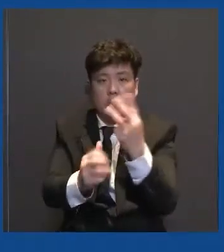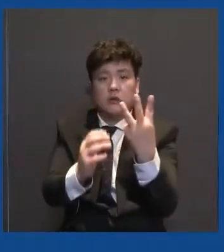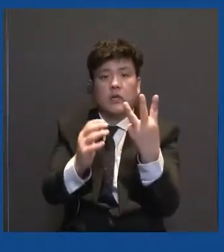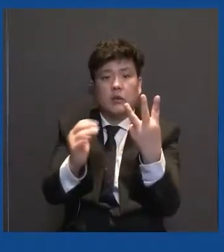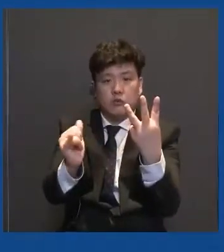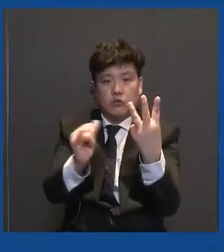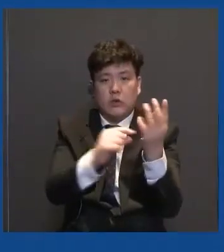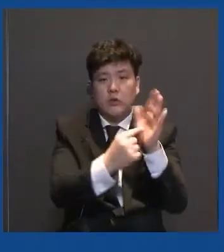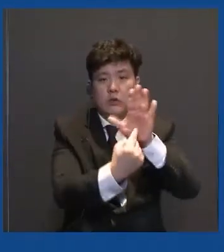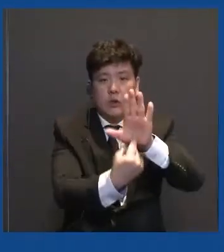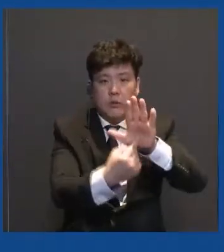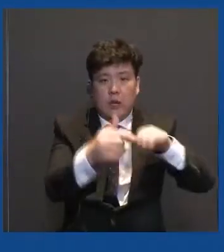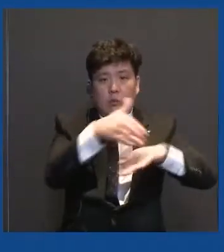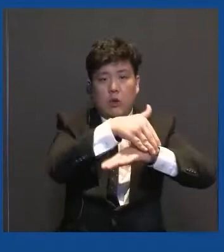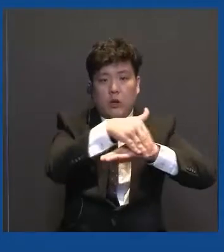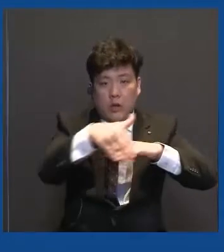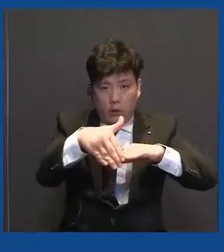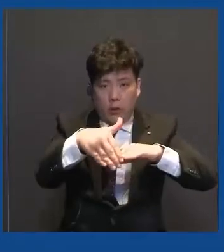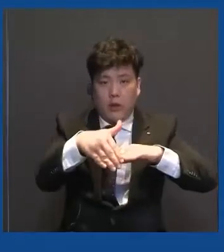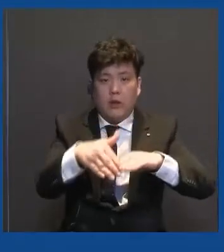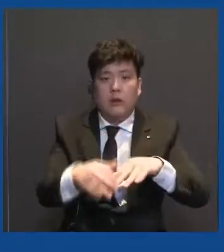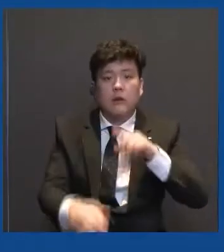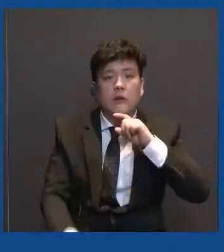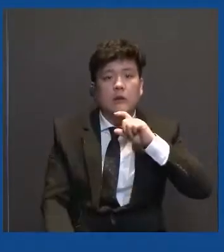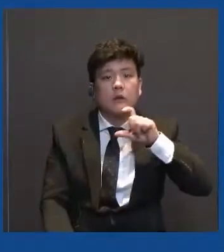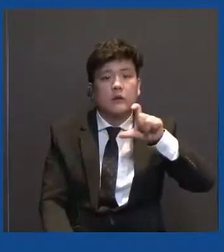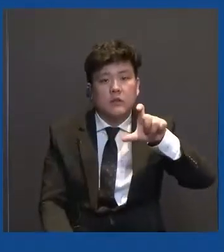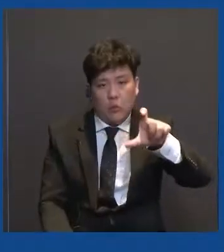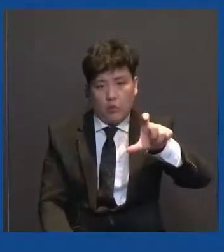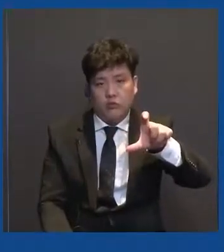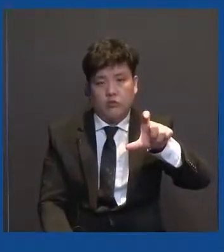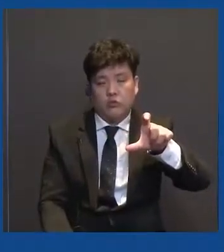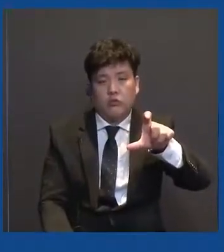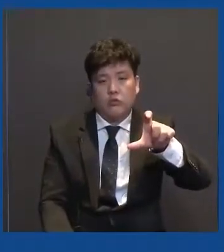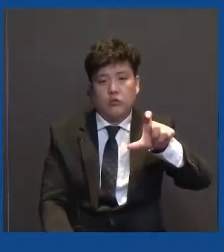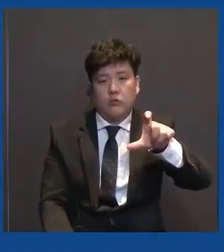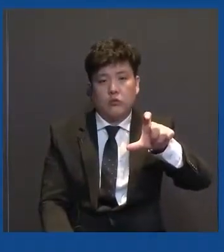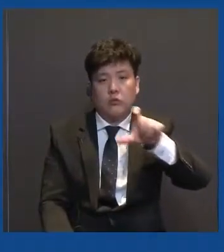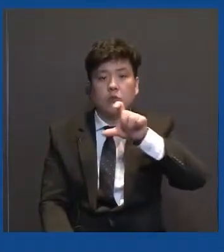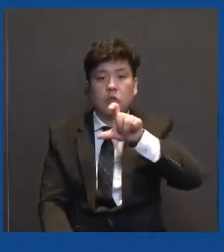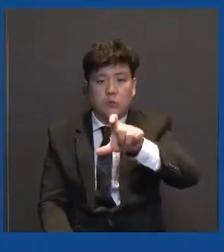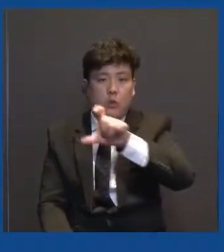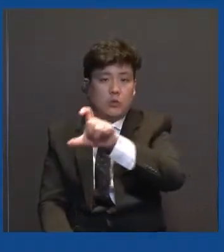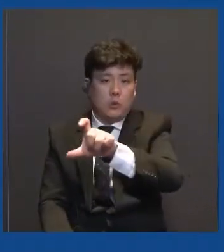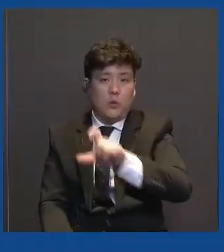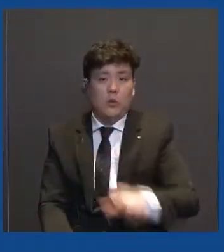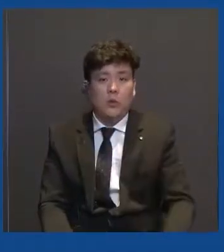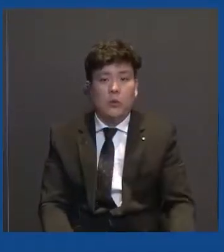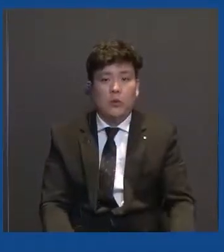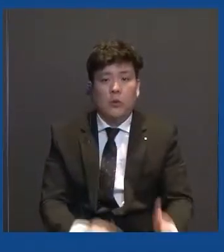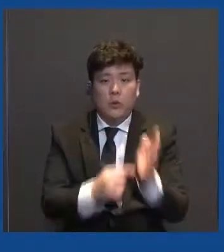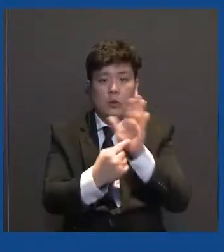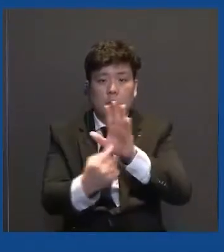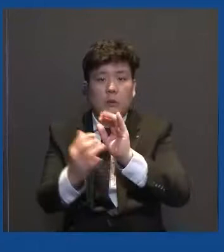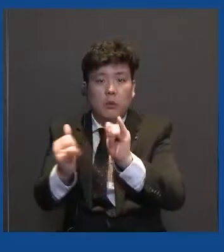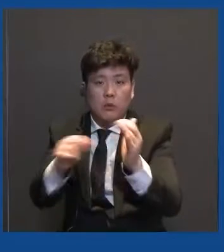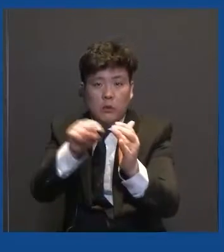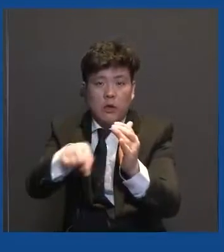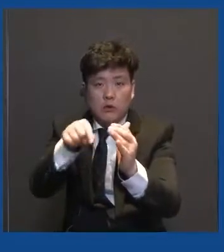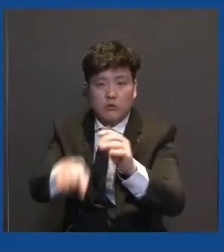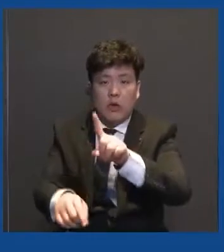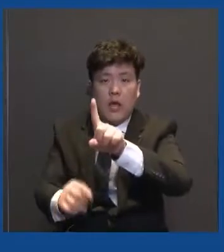talking about different countries from Korea, Denmark, and Germany. And the presentation will last about 15 minutes